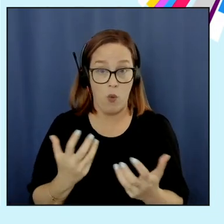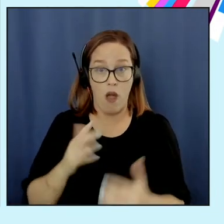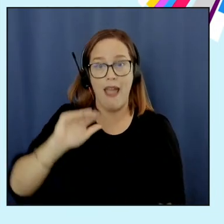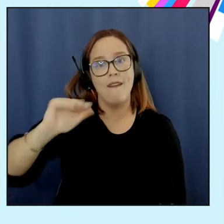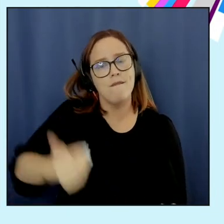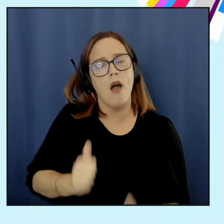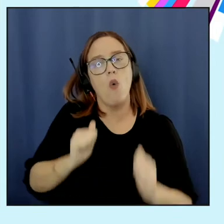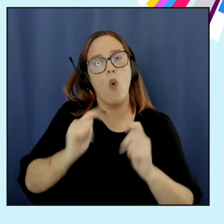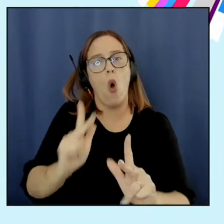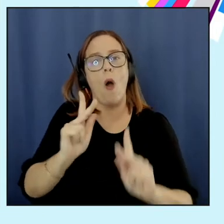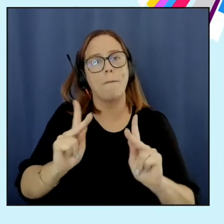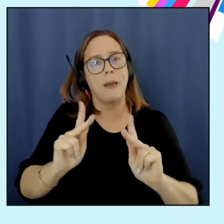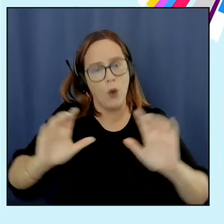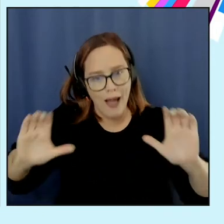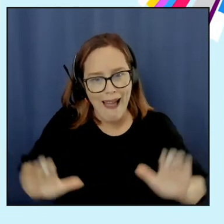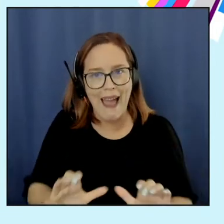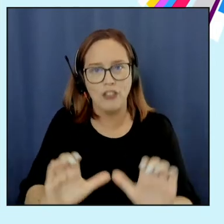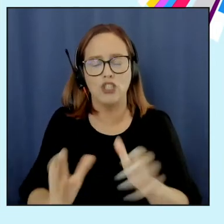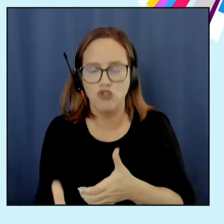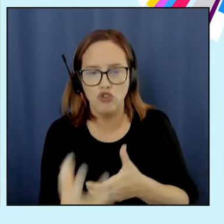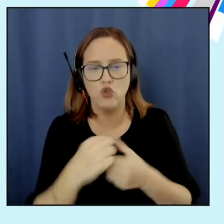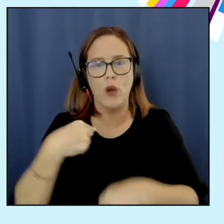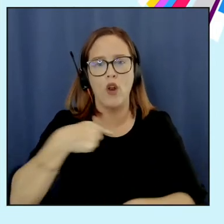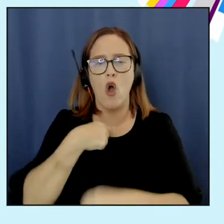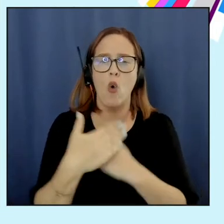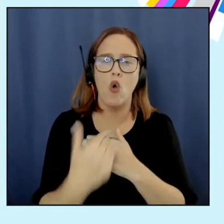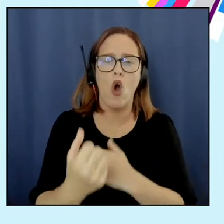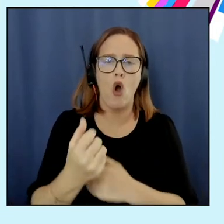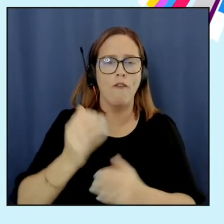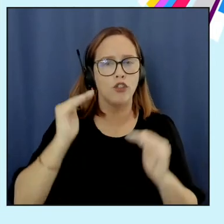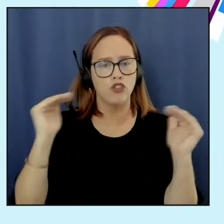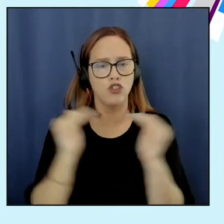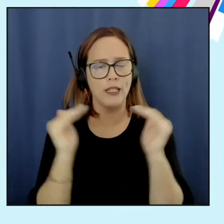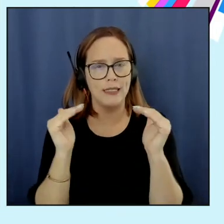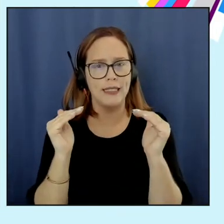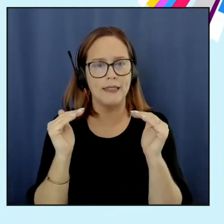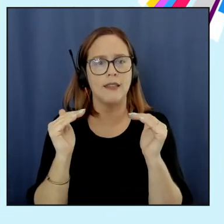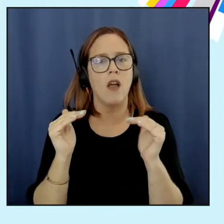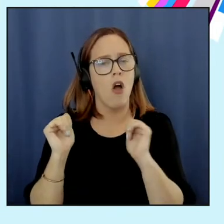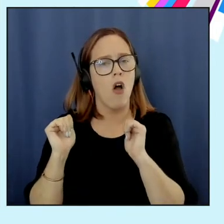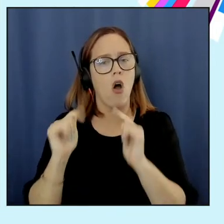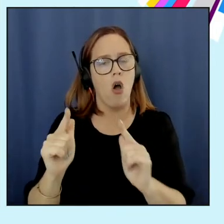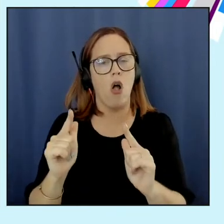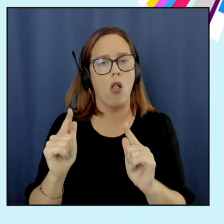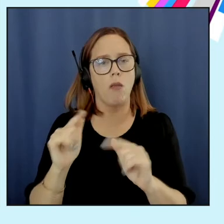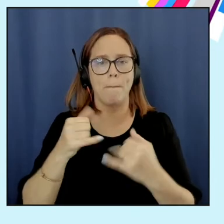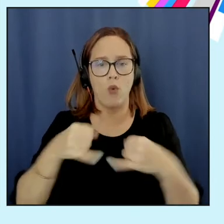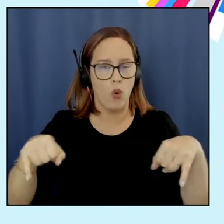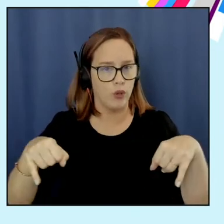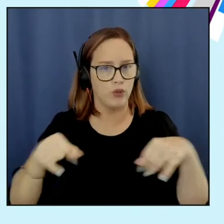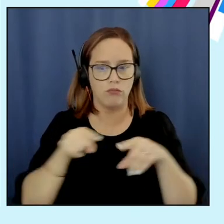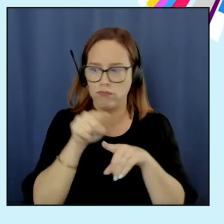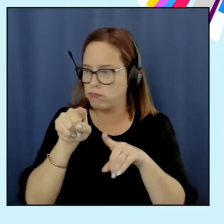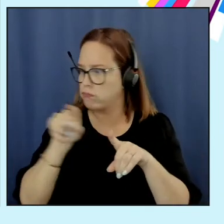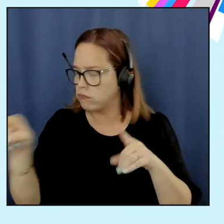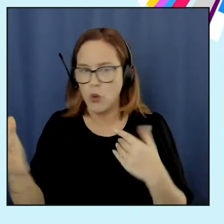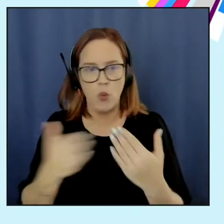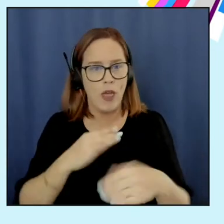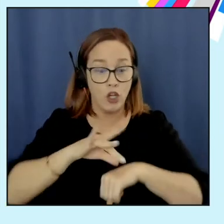action and join in on the calls for justice and equity for all across all borders, whether they're